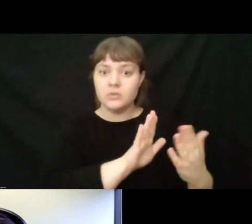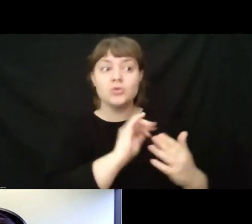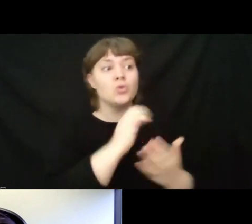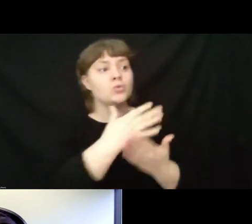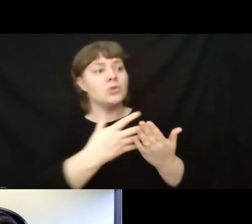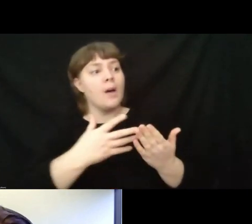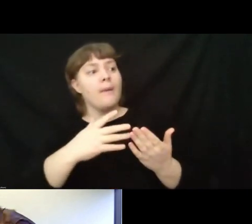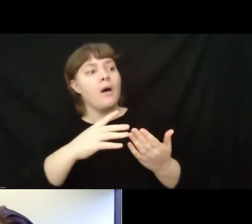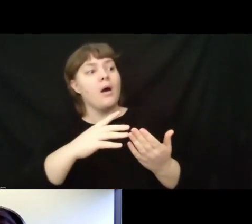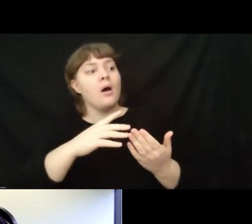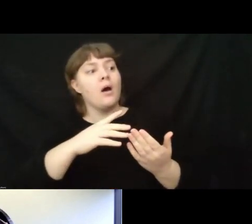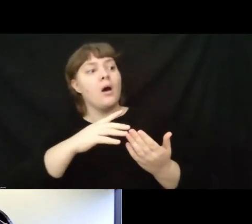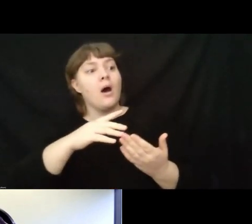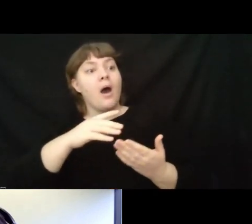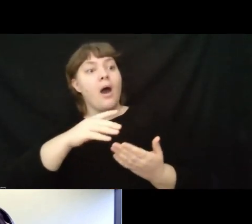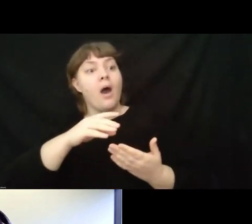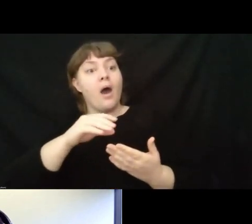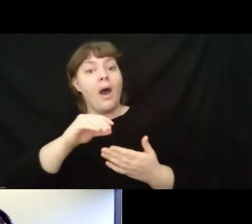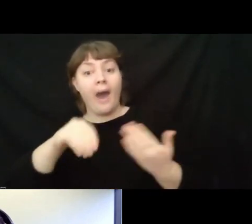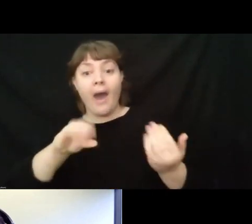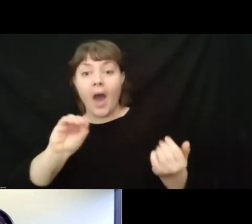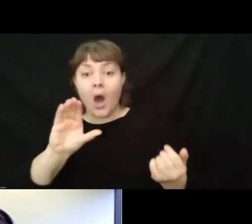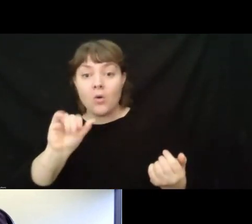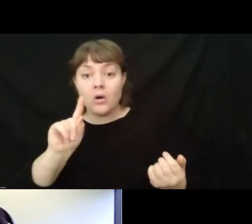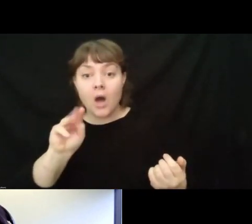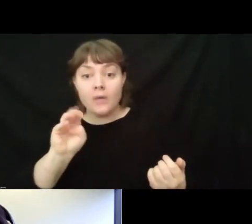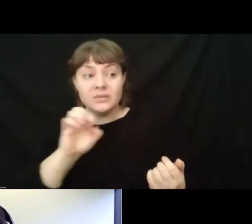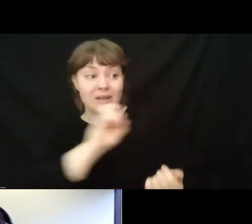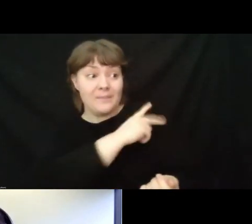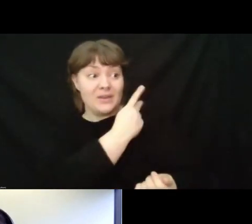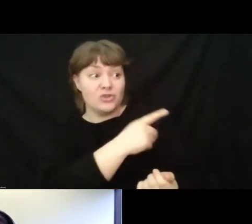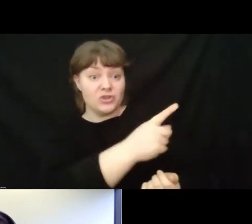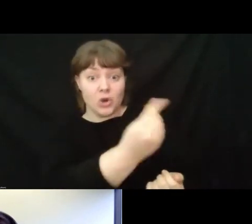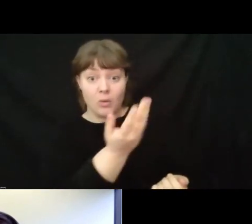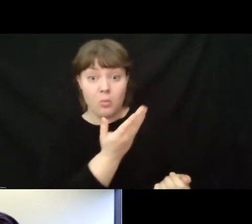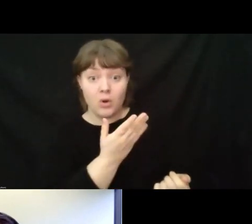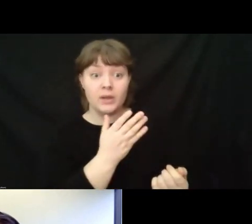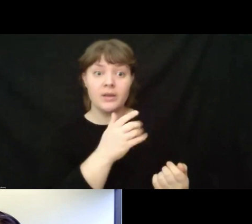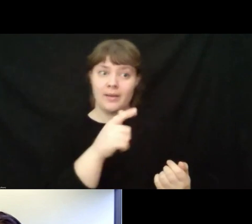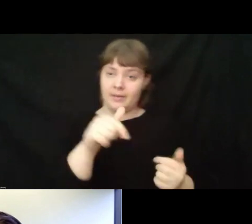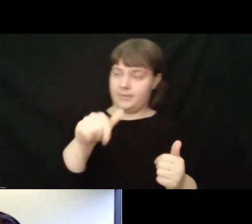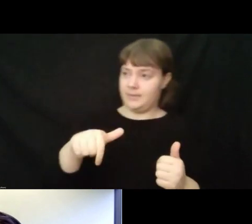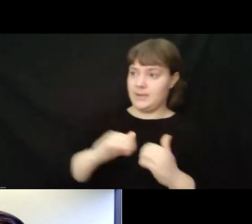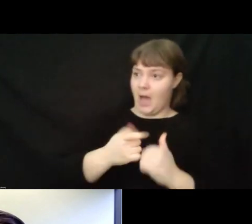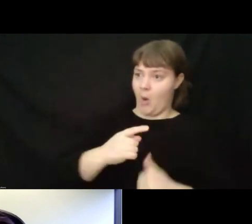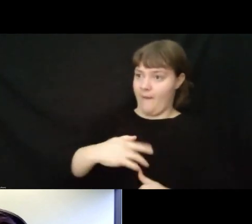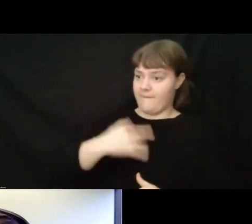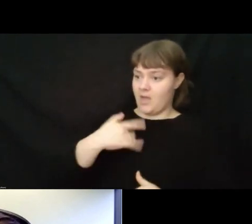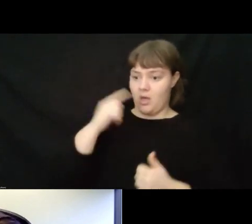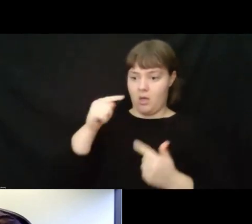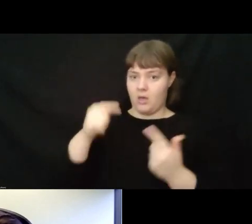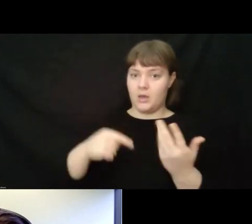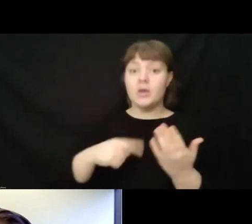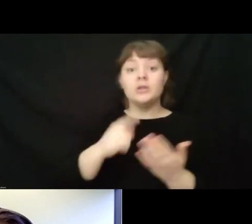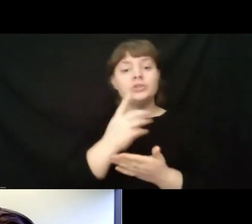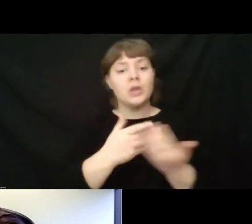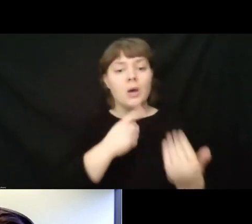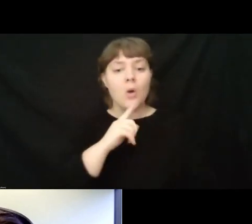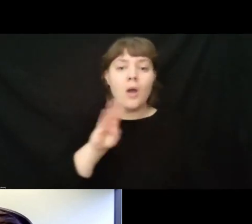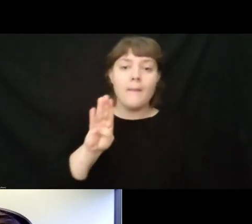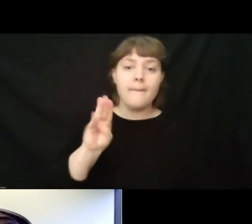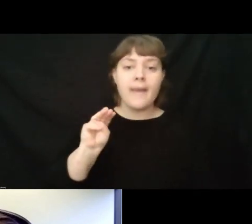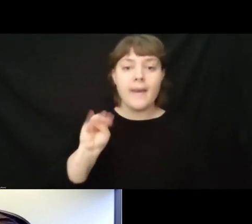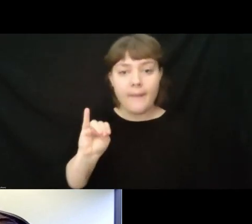are reporting. This is how I feel. This is what I'm doing. Some of them are, what is your BMI? How